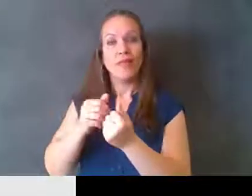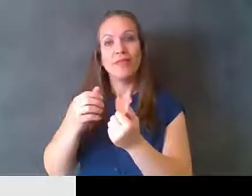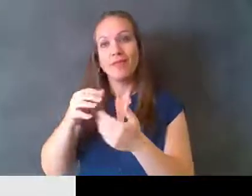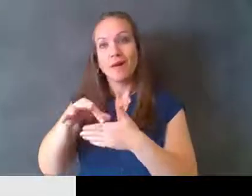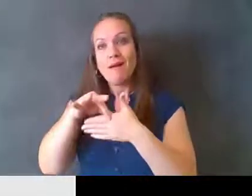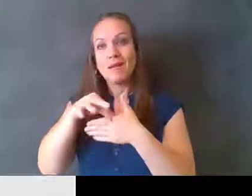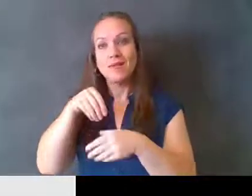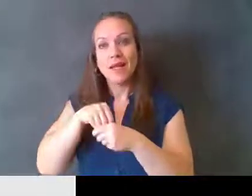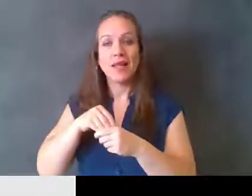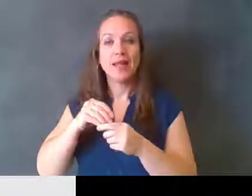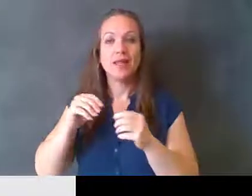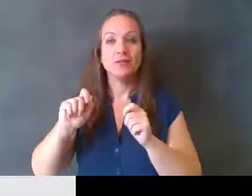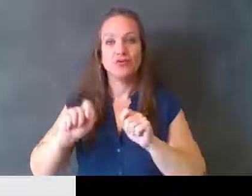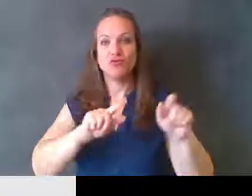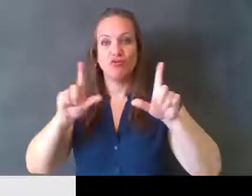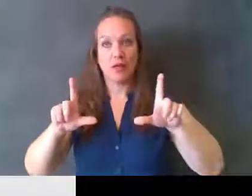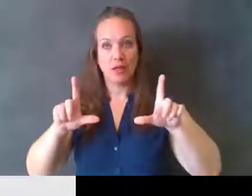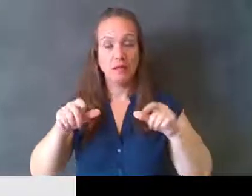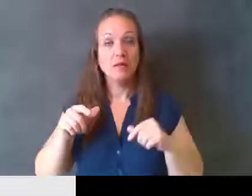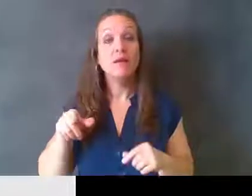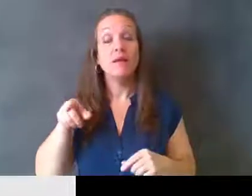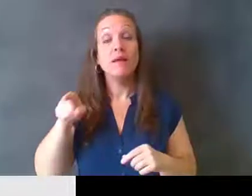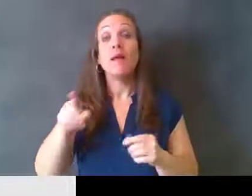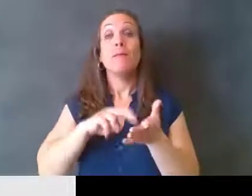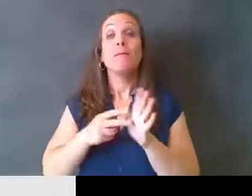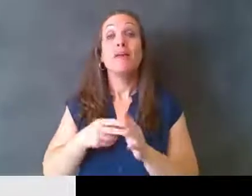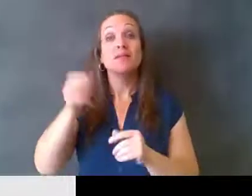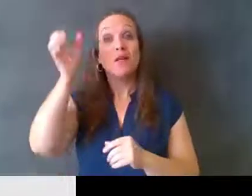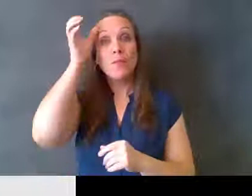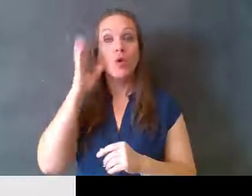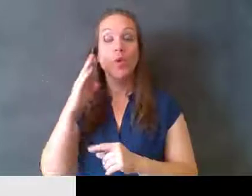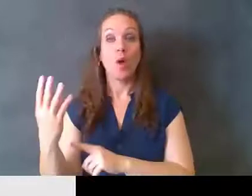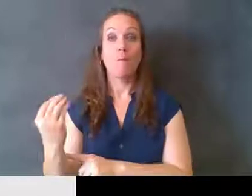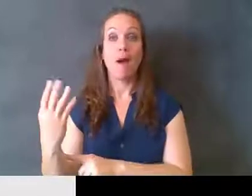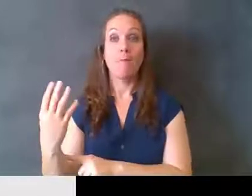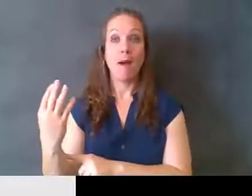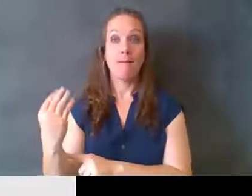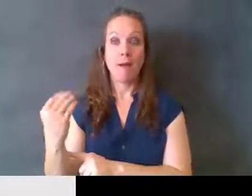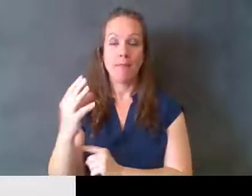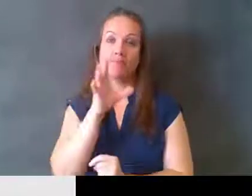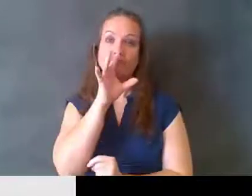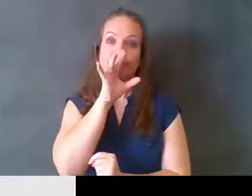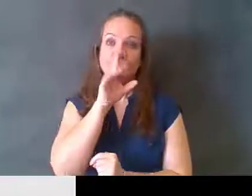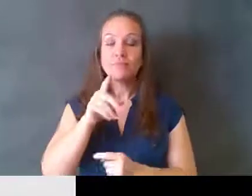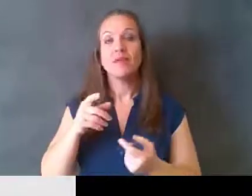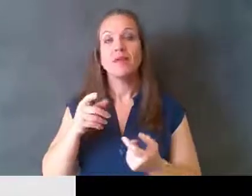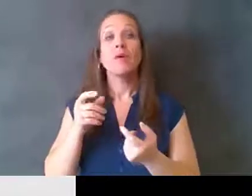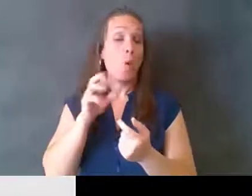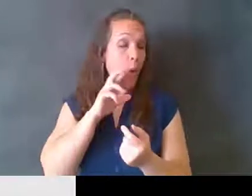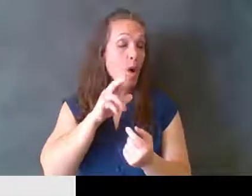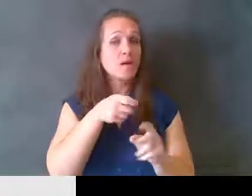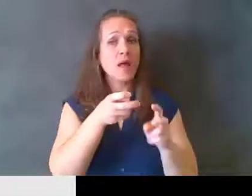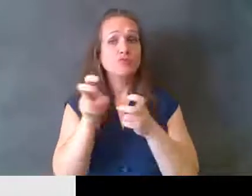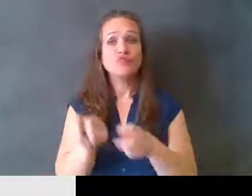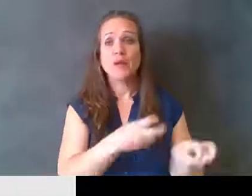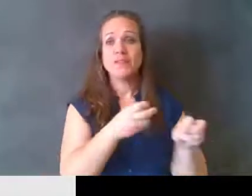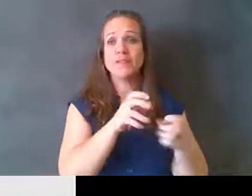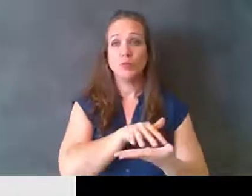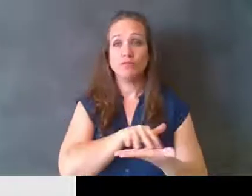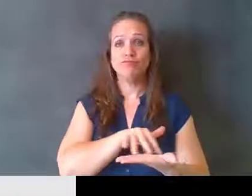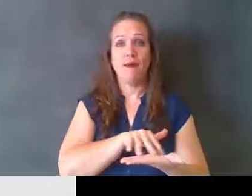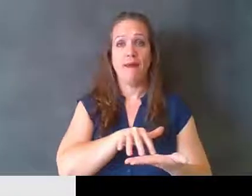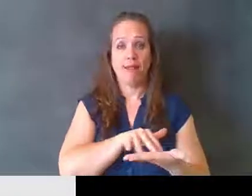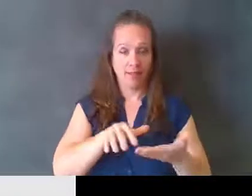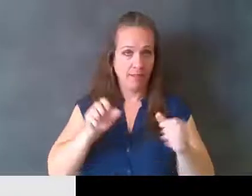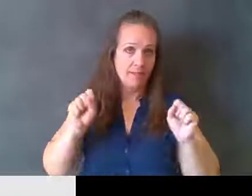page to a user, or they can choose to have that content be transferred to a braille display. And just like the software